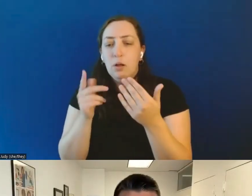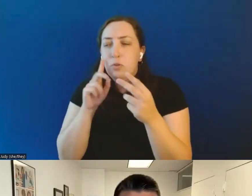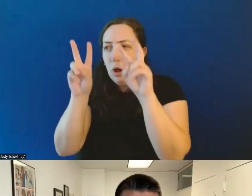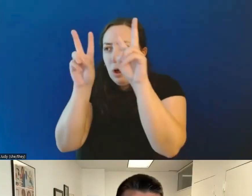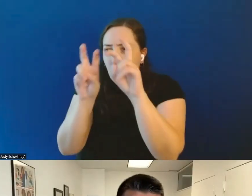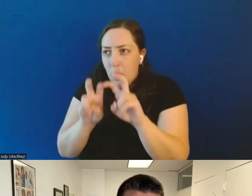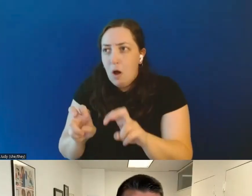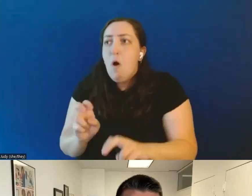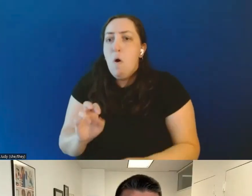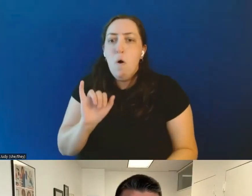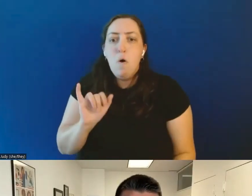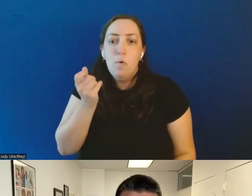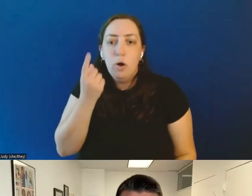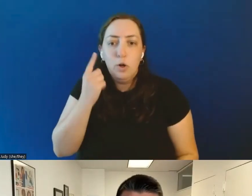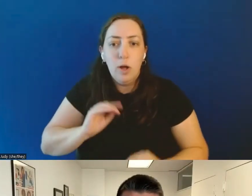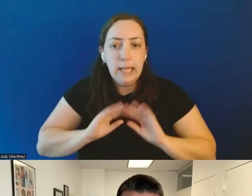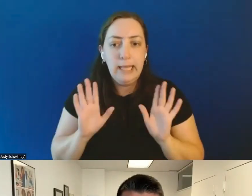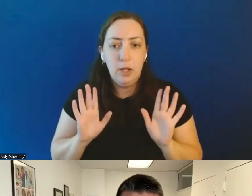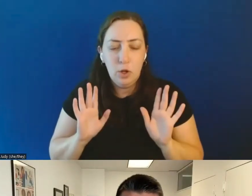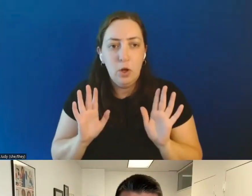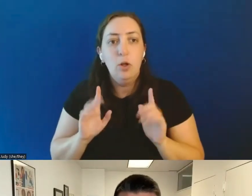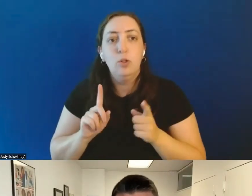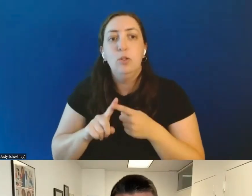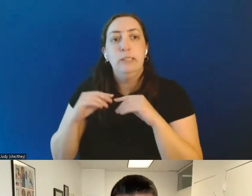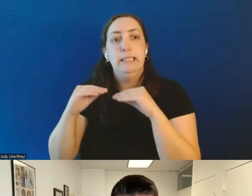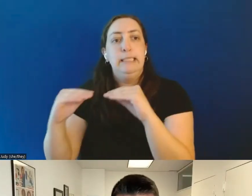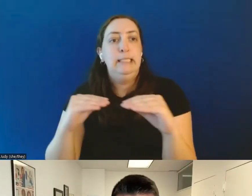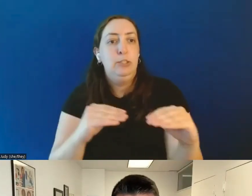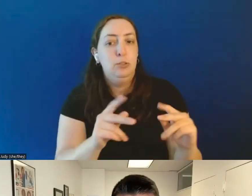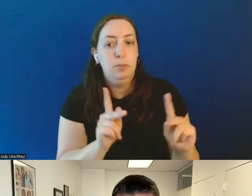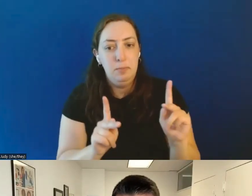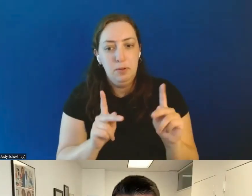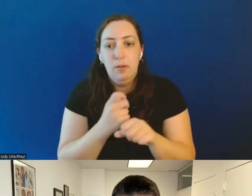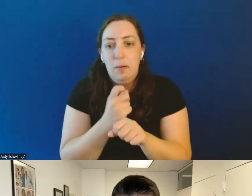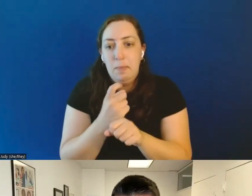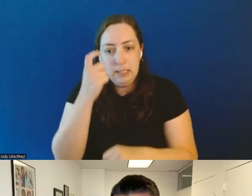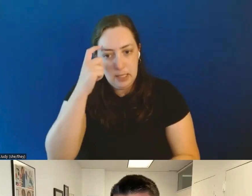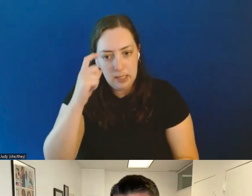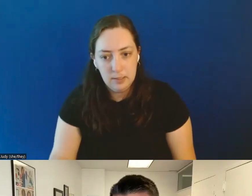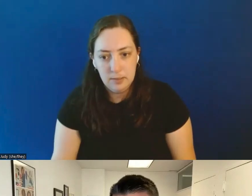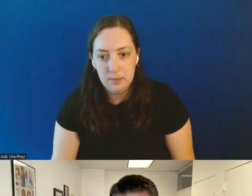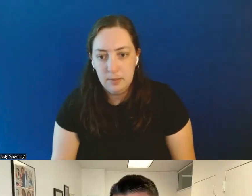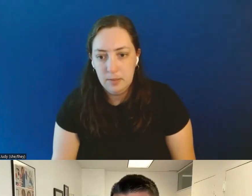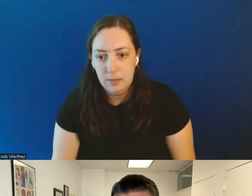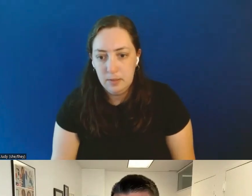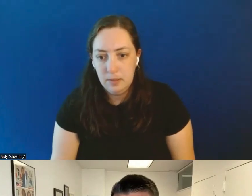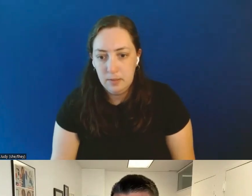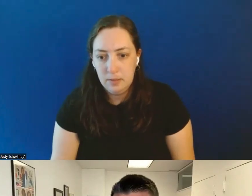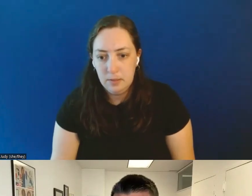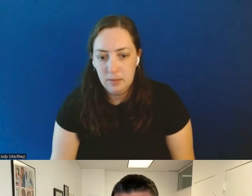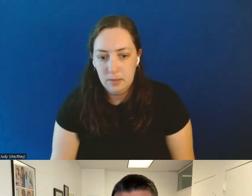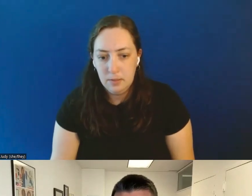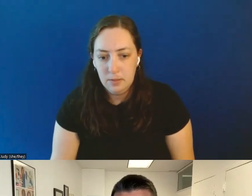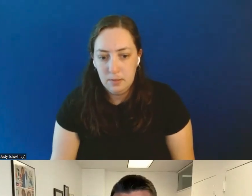that complexity in a way that makes sense. The mantra that we often say is that